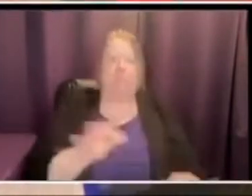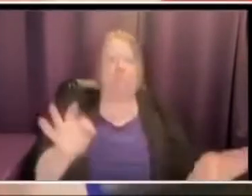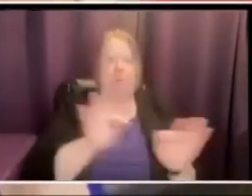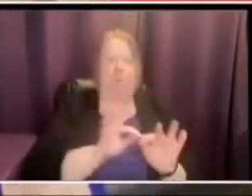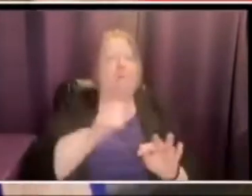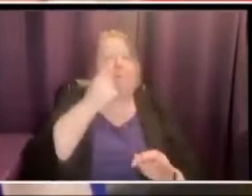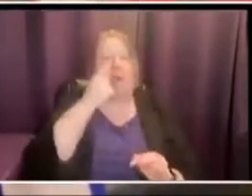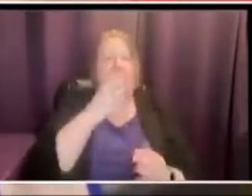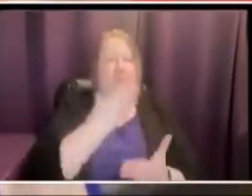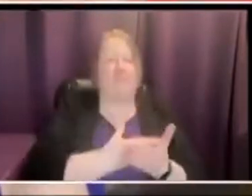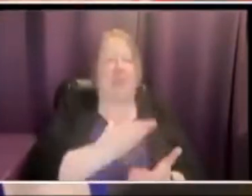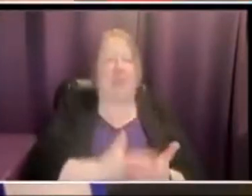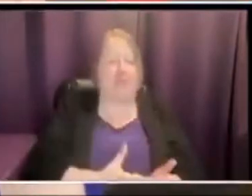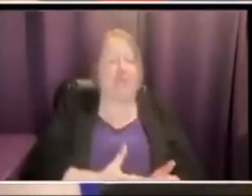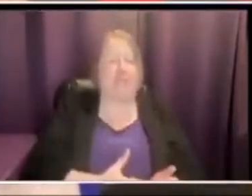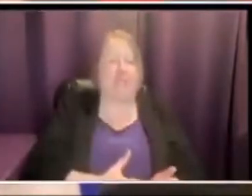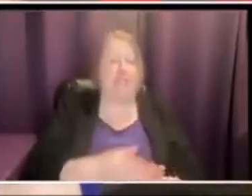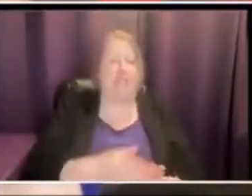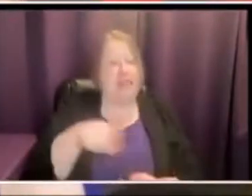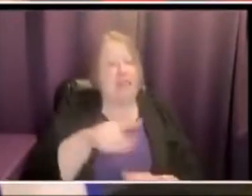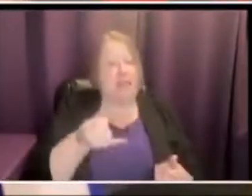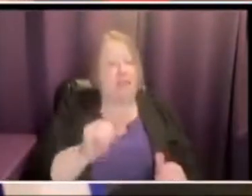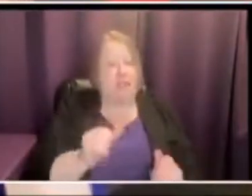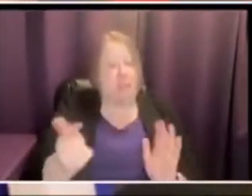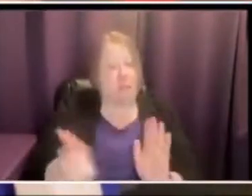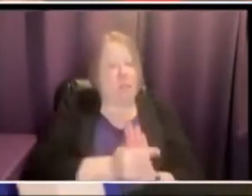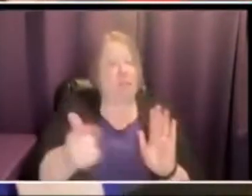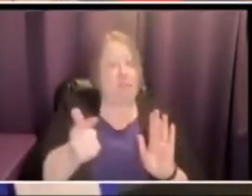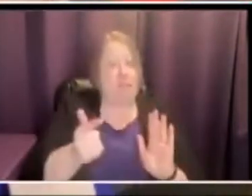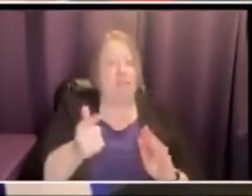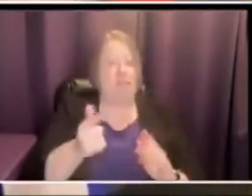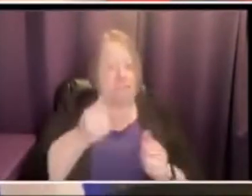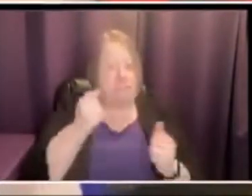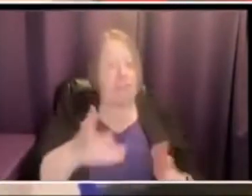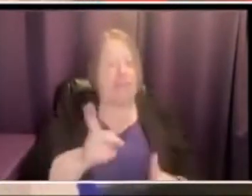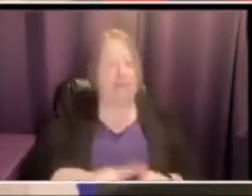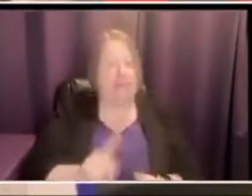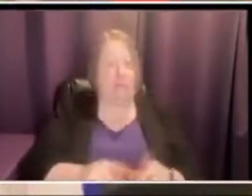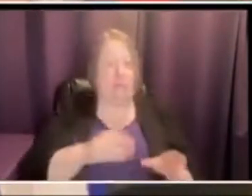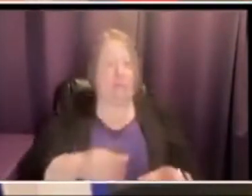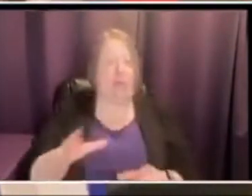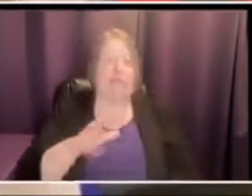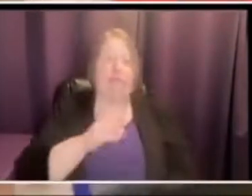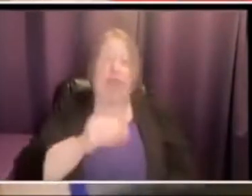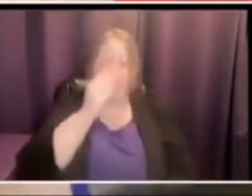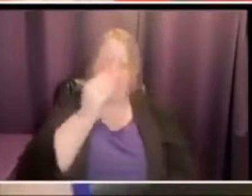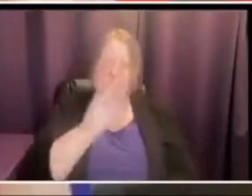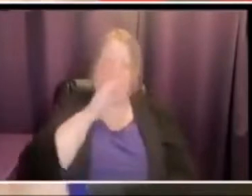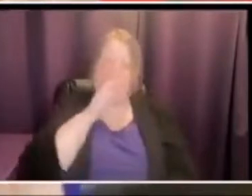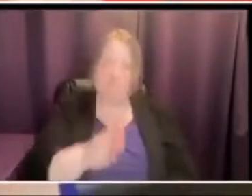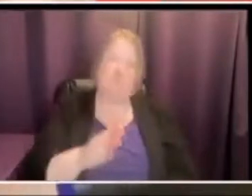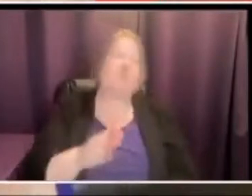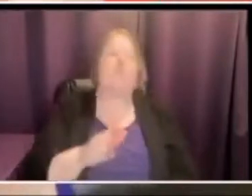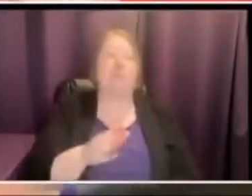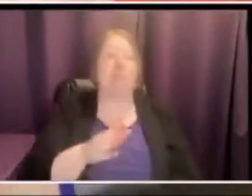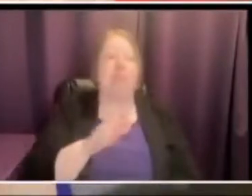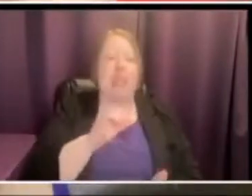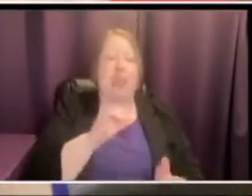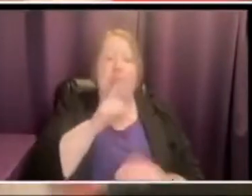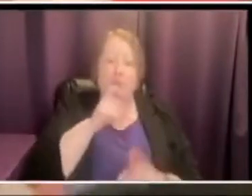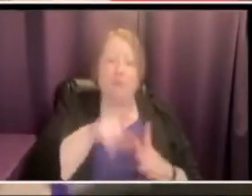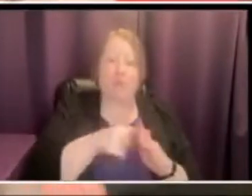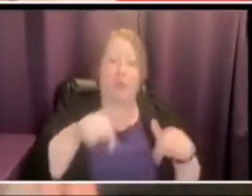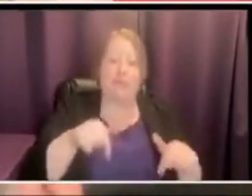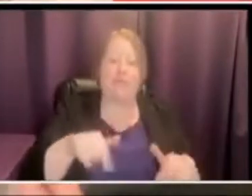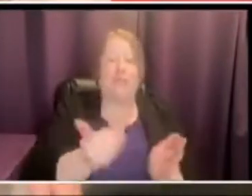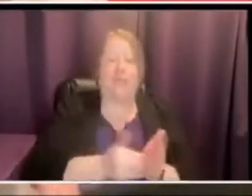day, they're breaking the law in many different ways. And quite frankly, much of it at the instigation of the President of